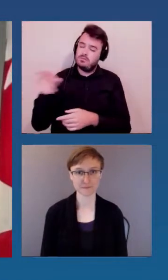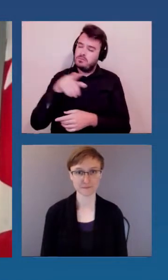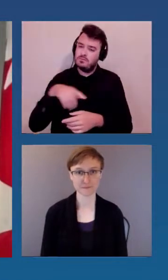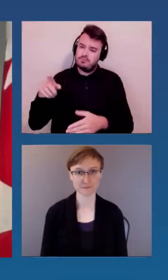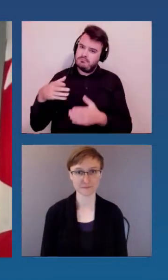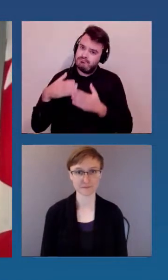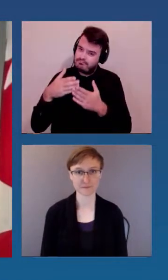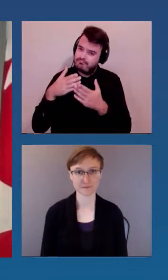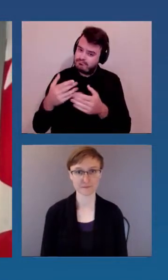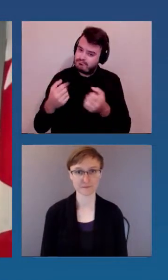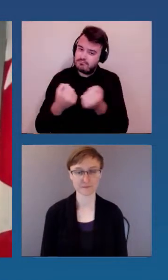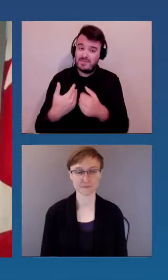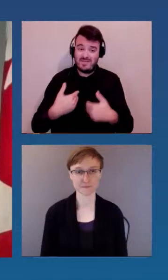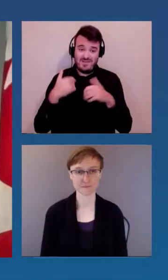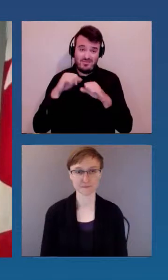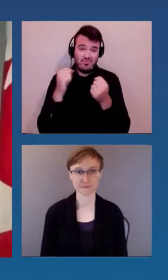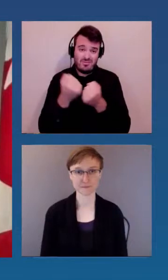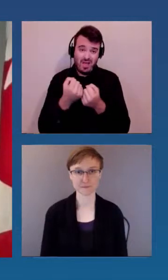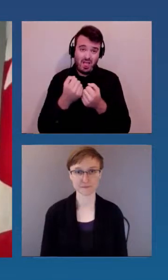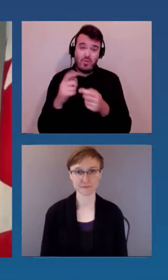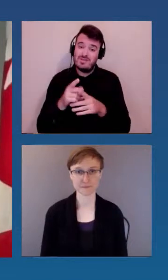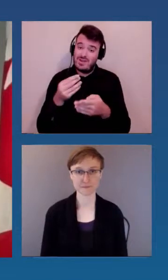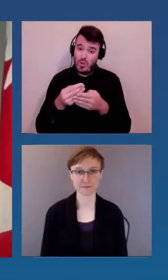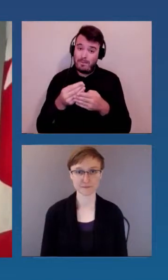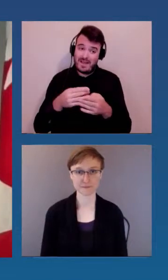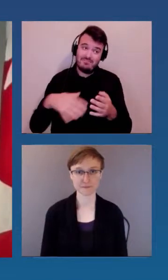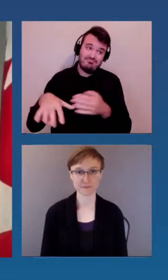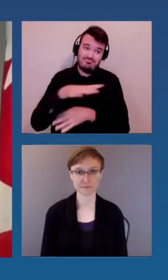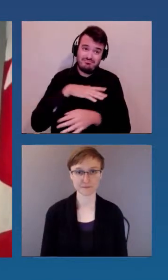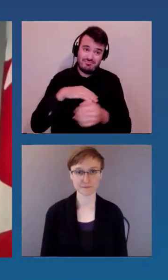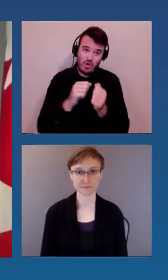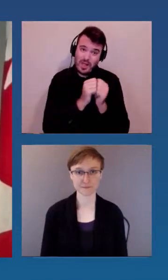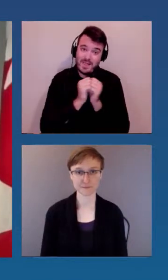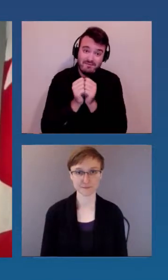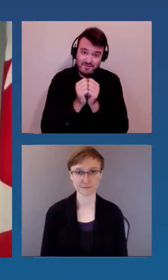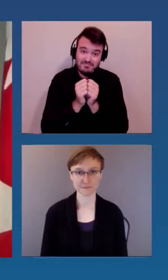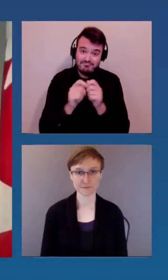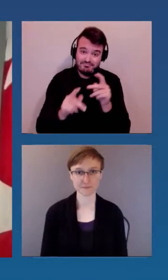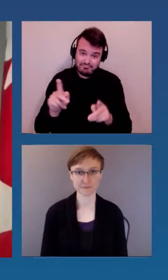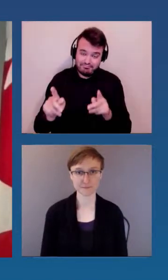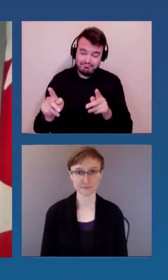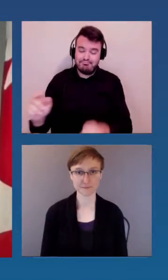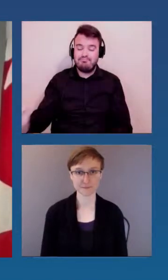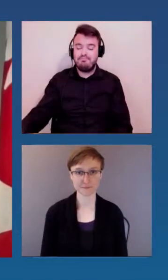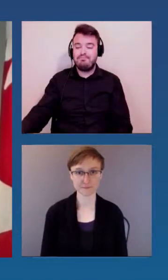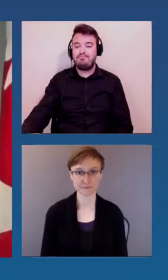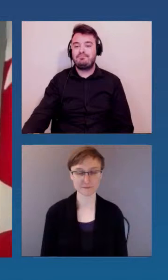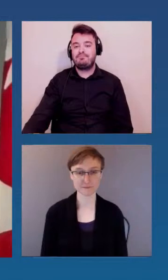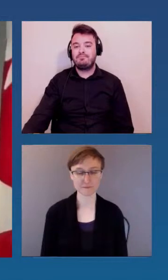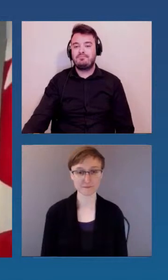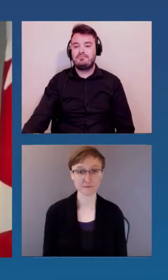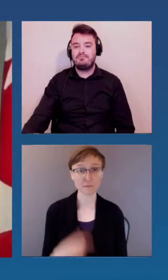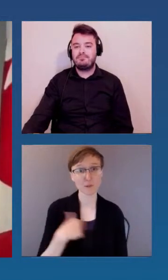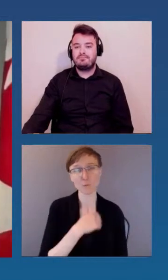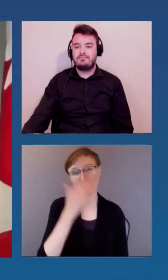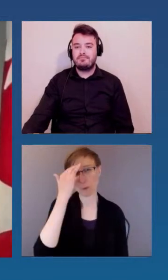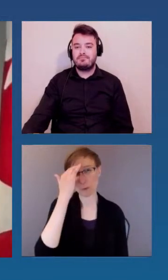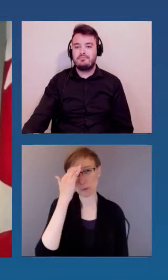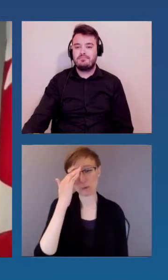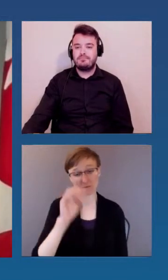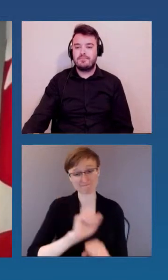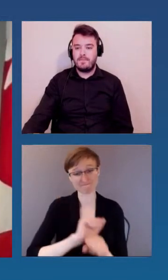Mr. DeMonte, General Manager of Emergency and Protective Services. Merci, Catherine. Like my colleagues have mentioned, city